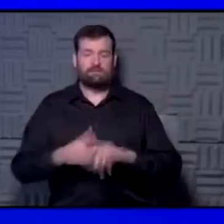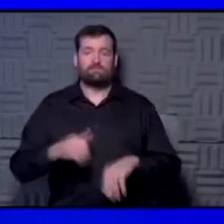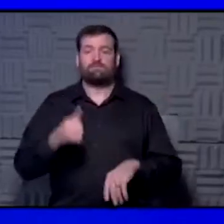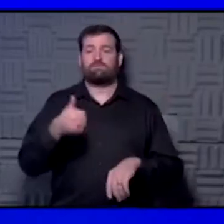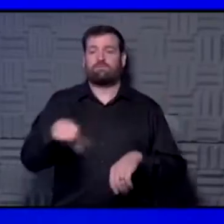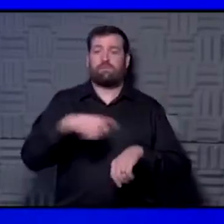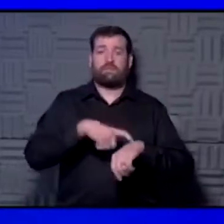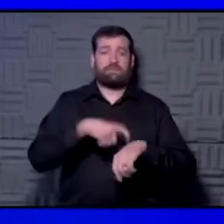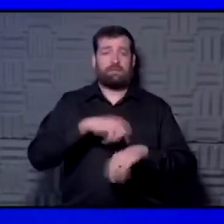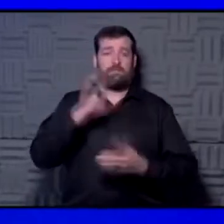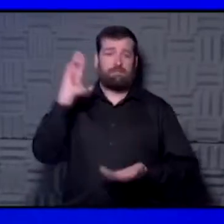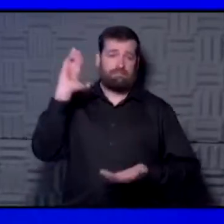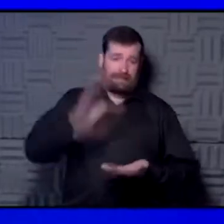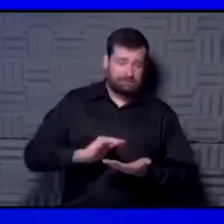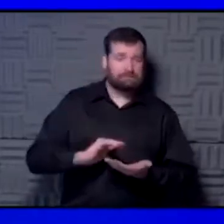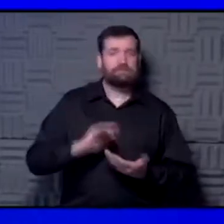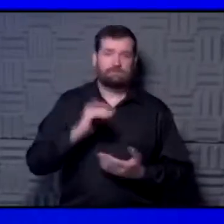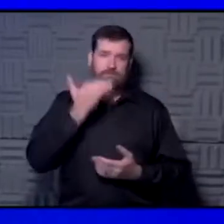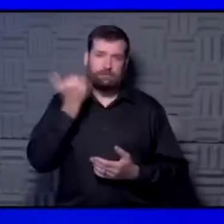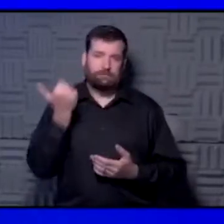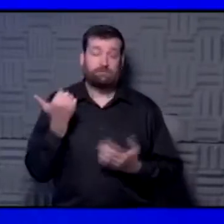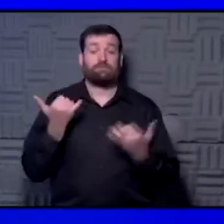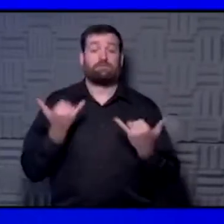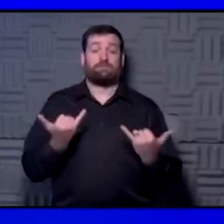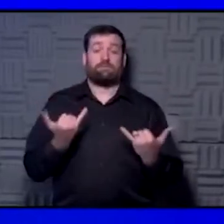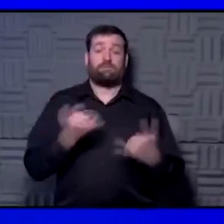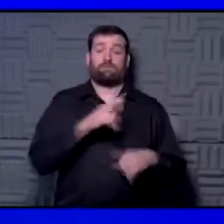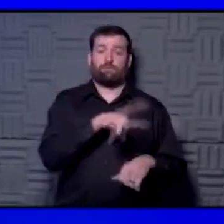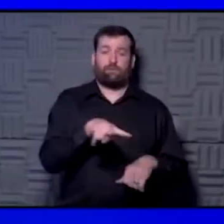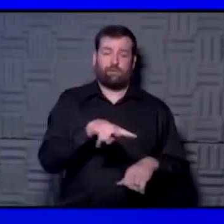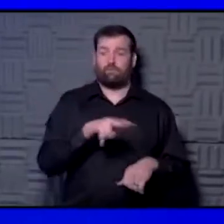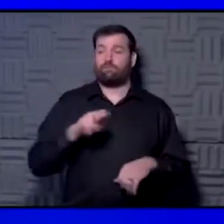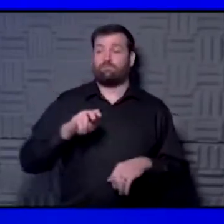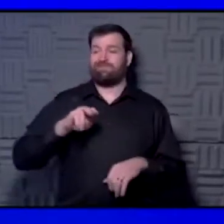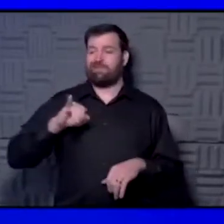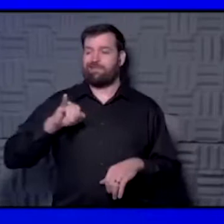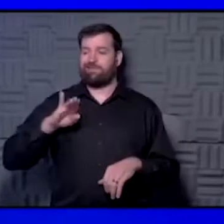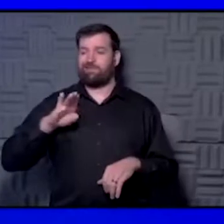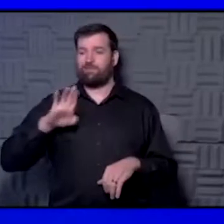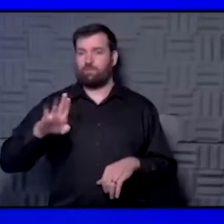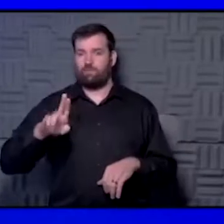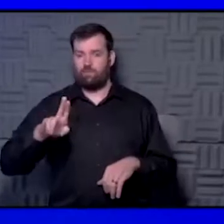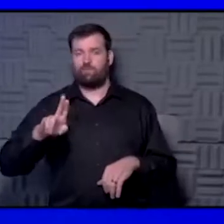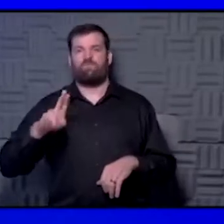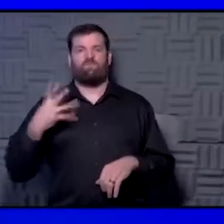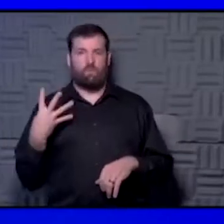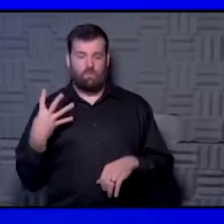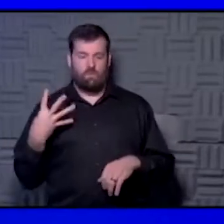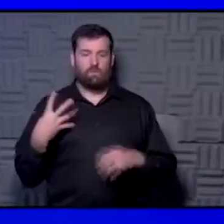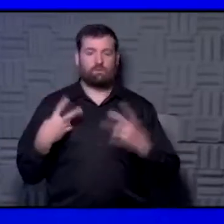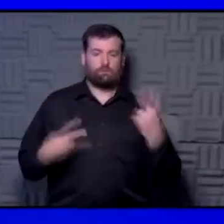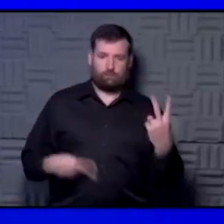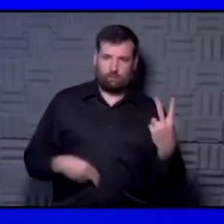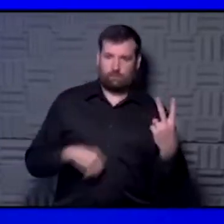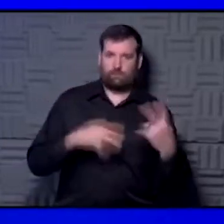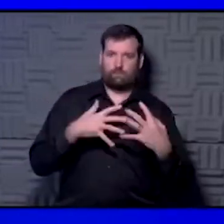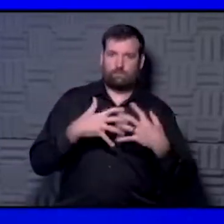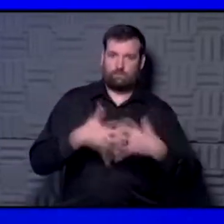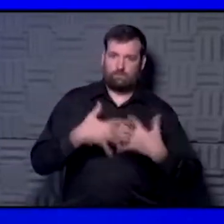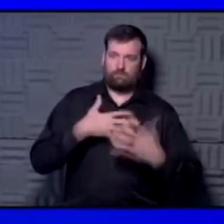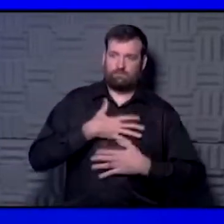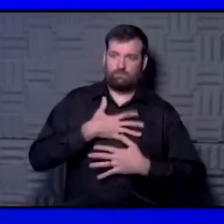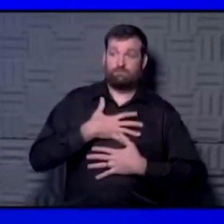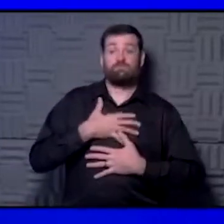have lower, that's better. We have 22 today, 4 in the ICU. 2 of those are on the ventilator. We still have 5 people who